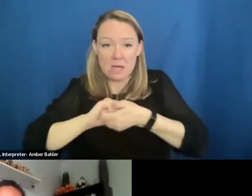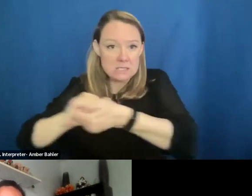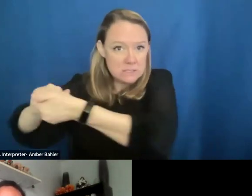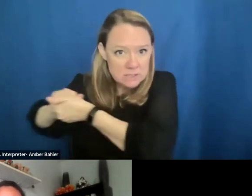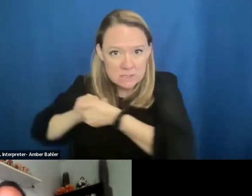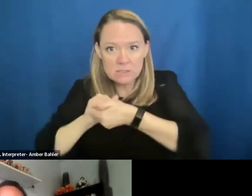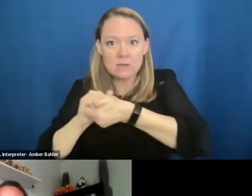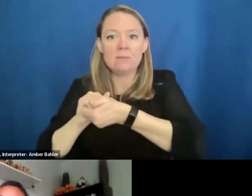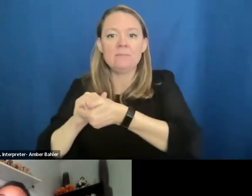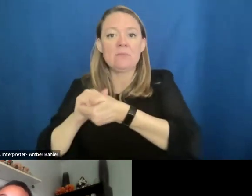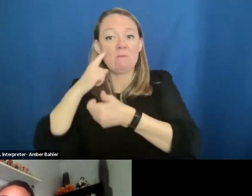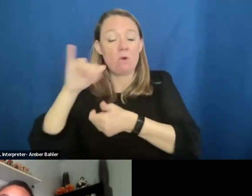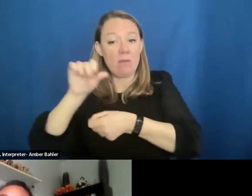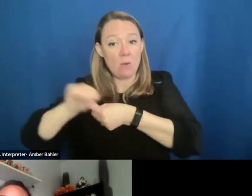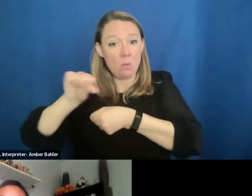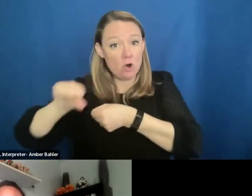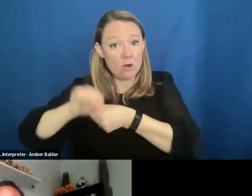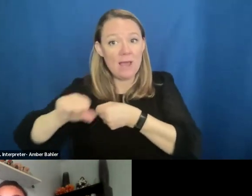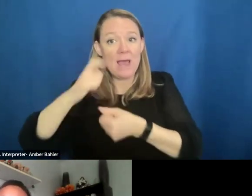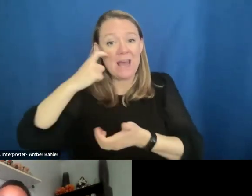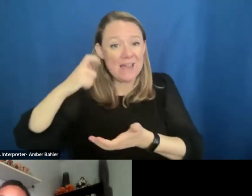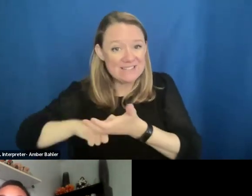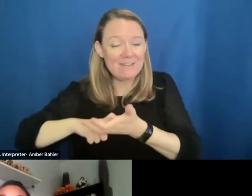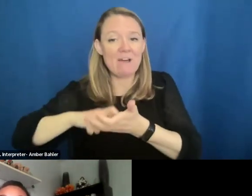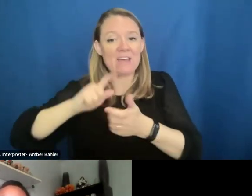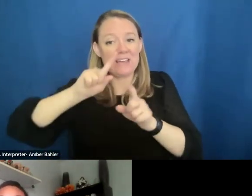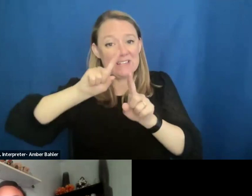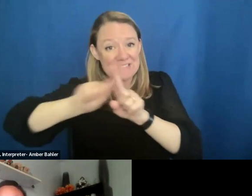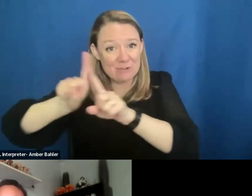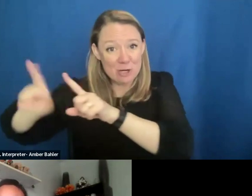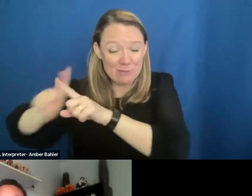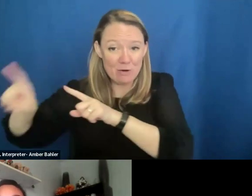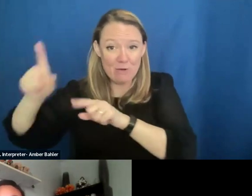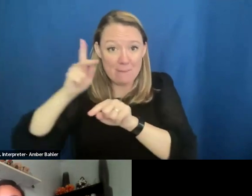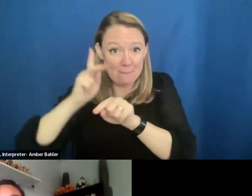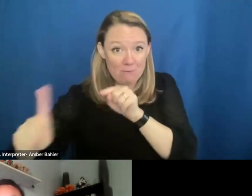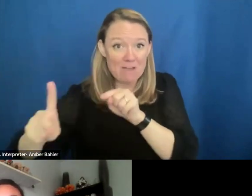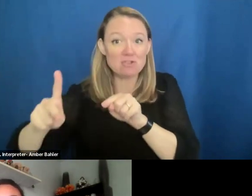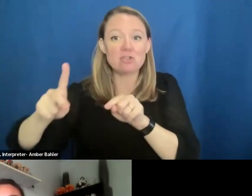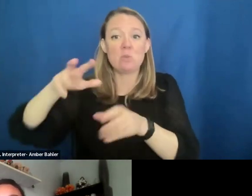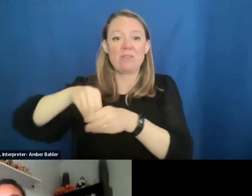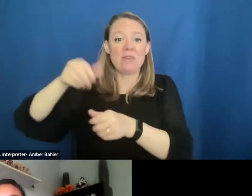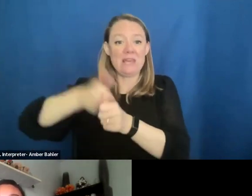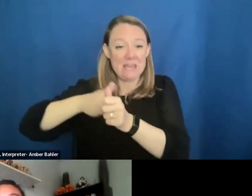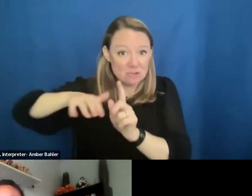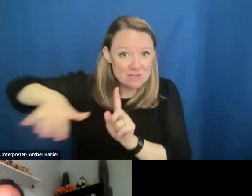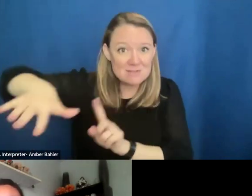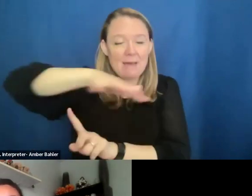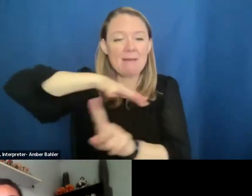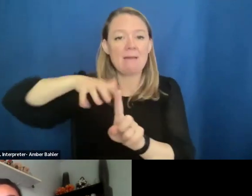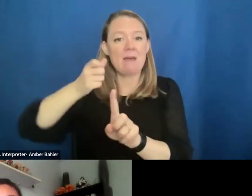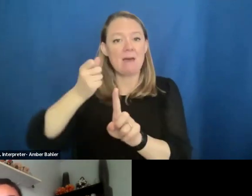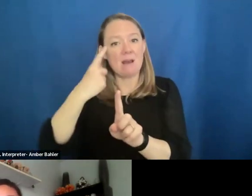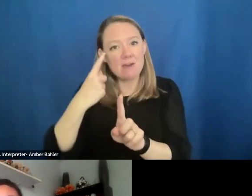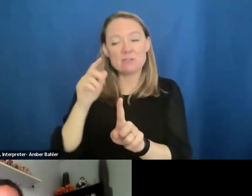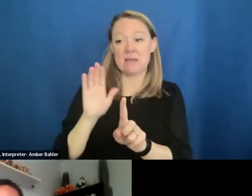identifying the different types of professionals that are in each setting and what is in their scope of practice, and really understanding what resources